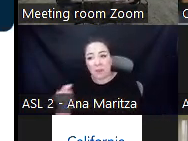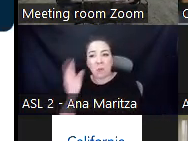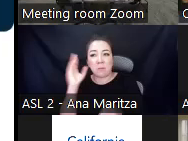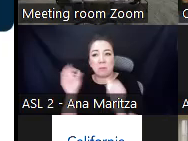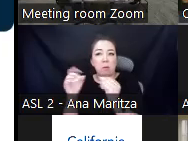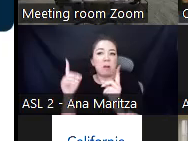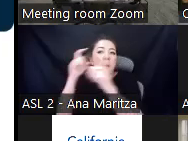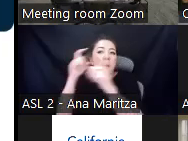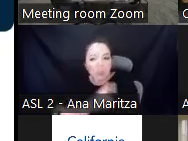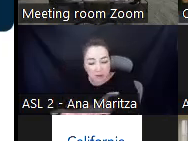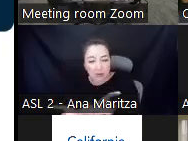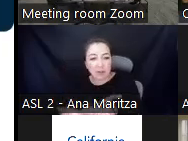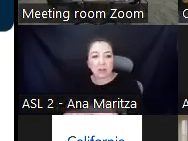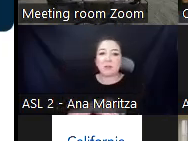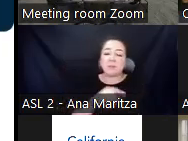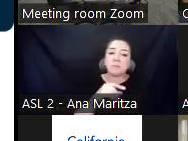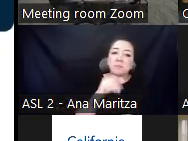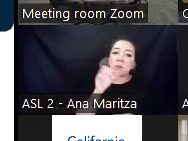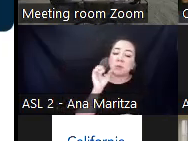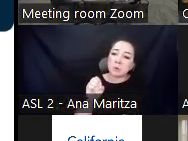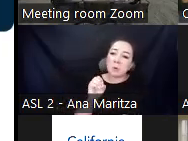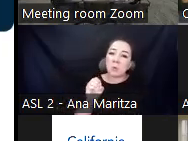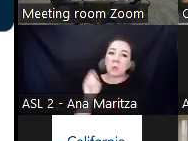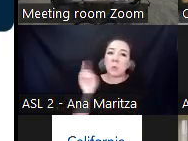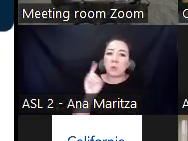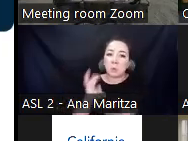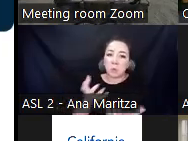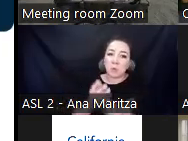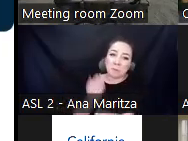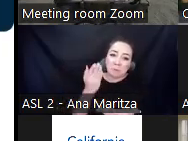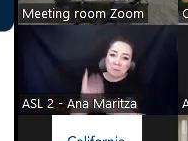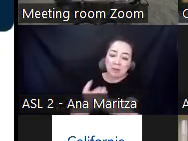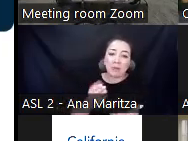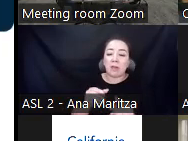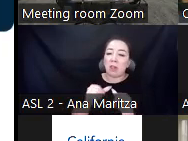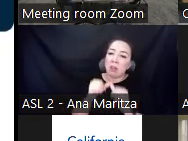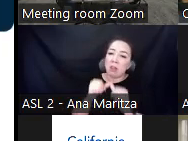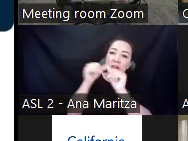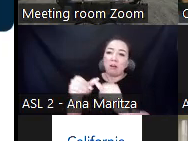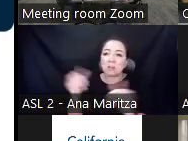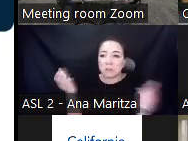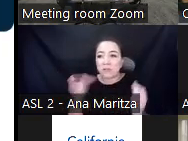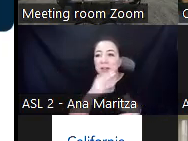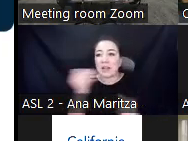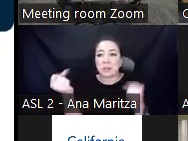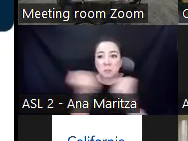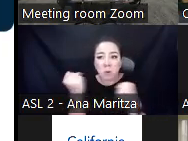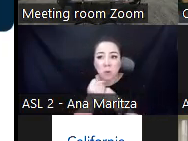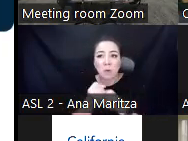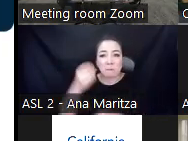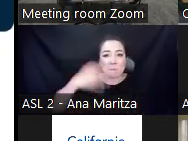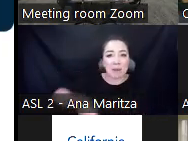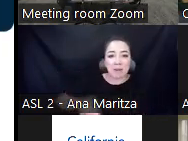complicated, but so where do we want to be with a long-term services and support